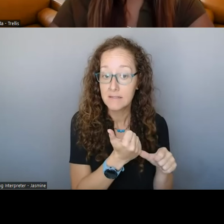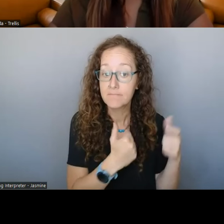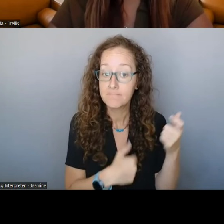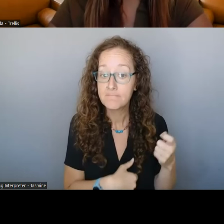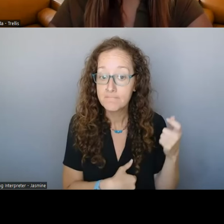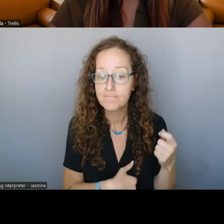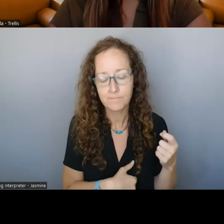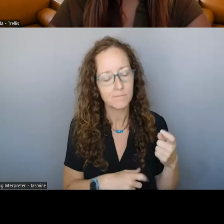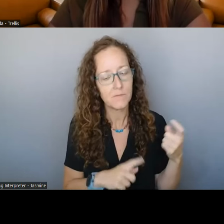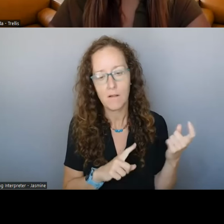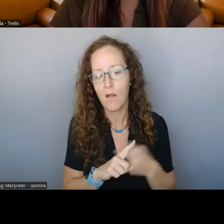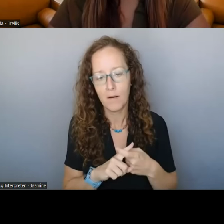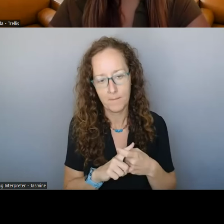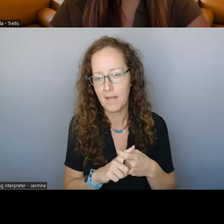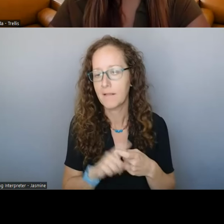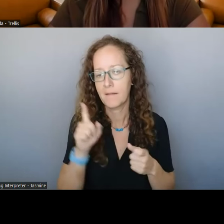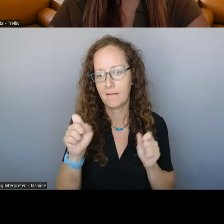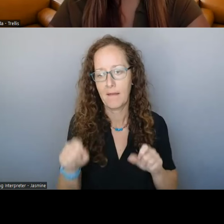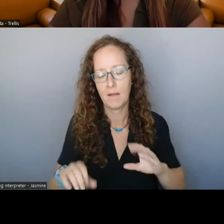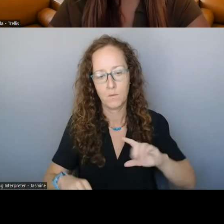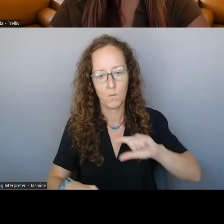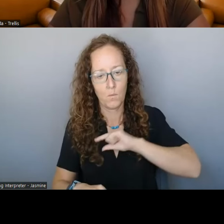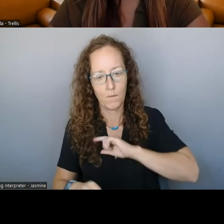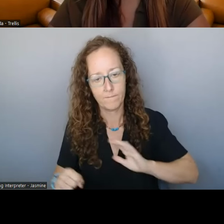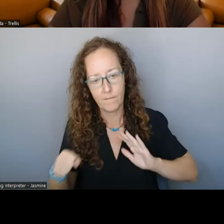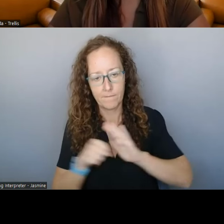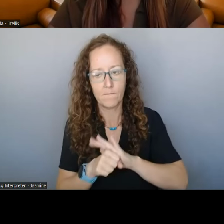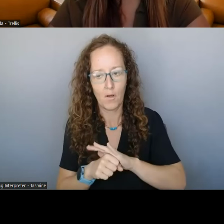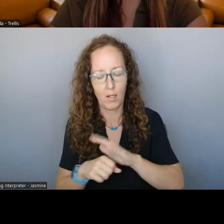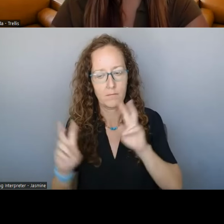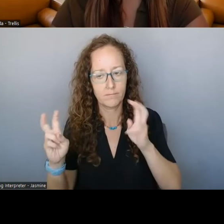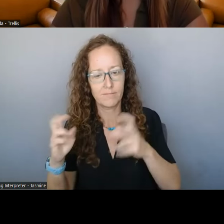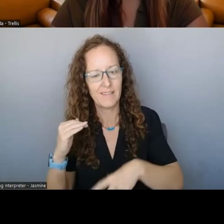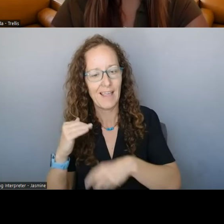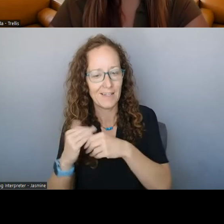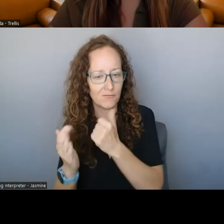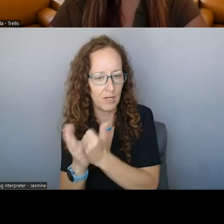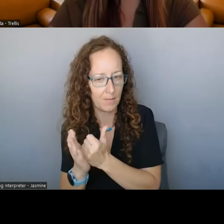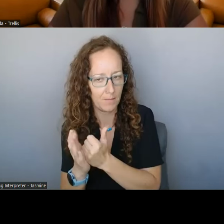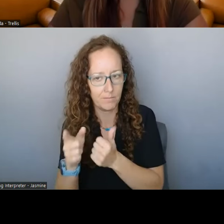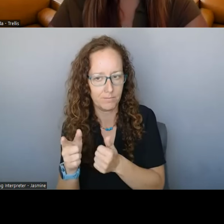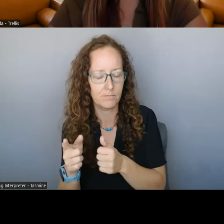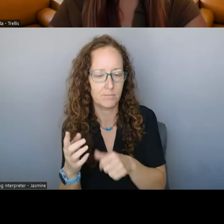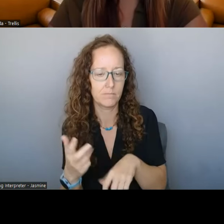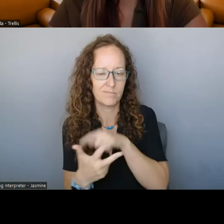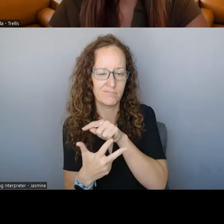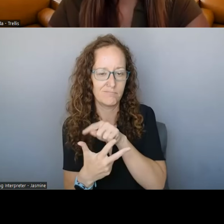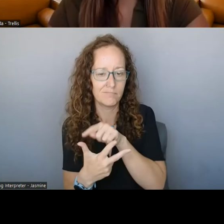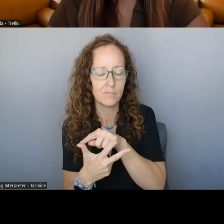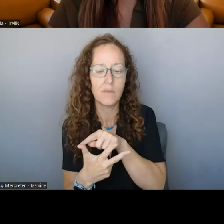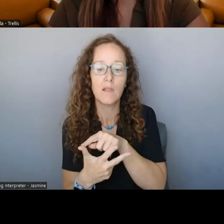for the full Extra Help. So that helps significantly with your drug costs. So no premiums, no